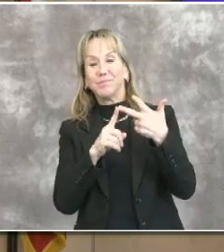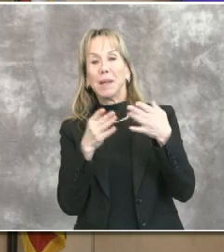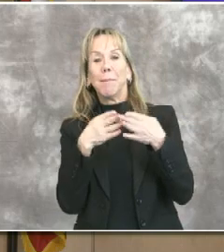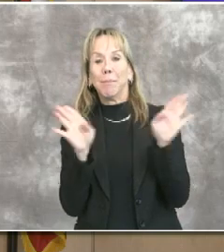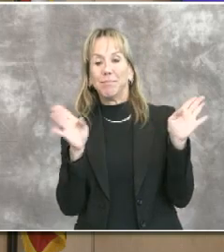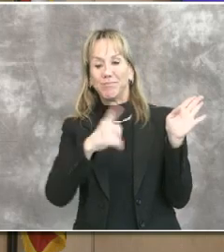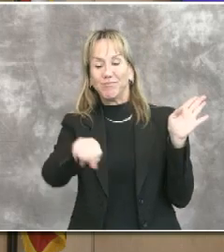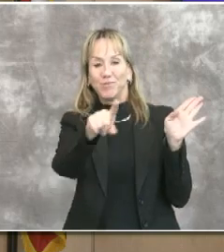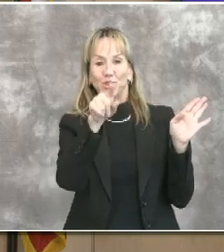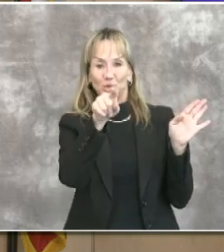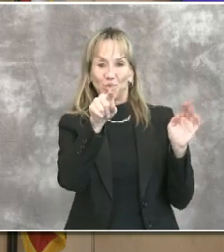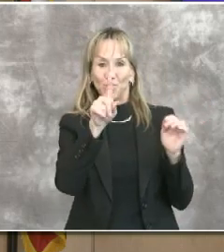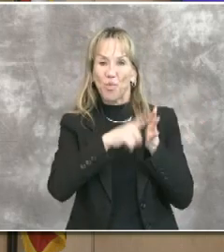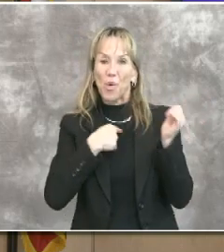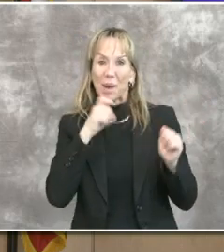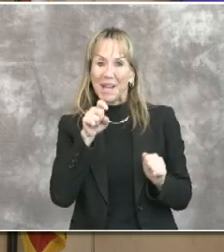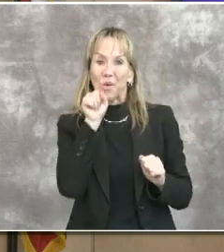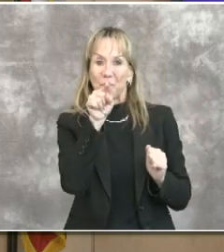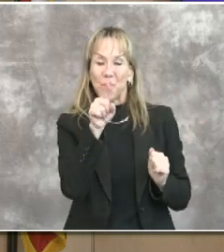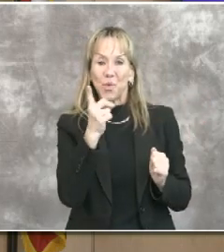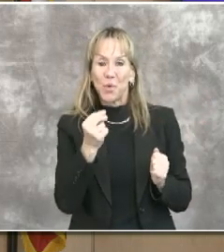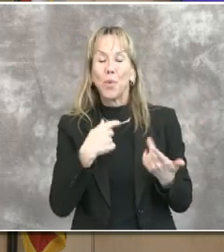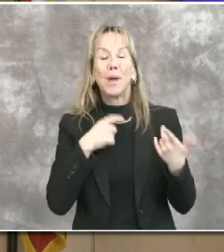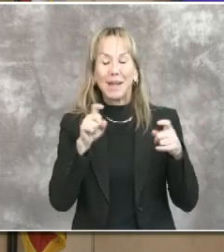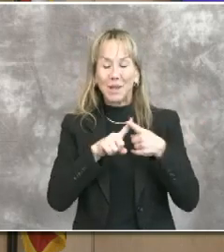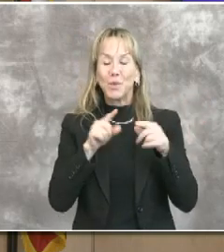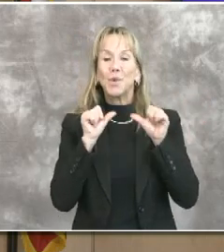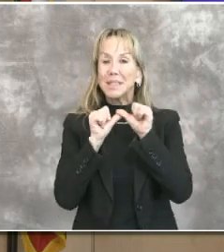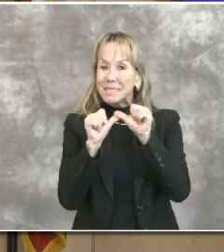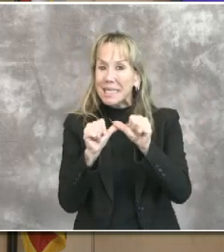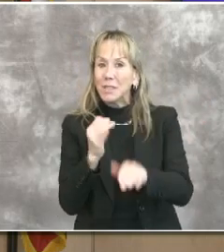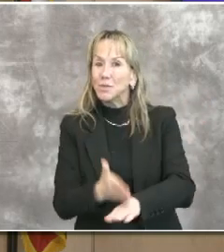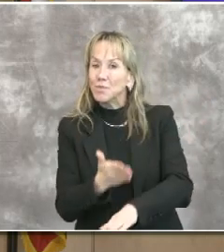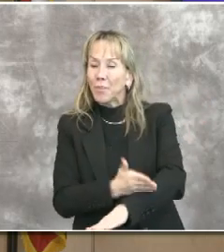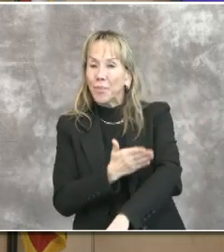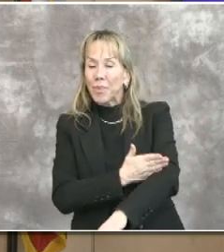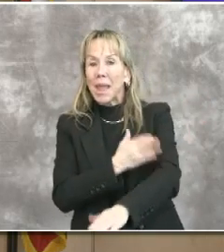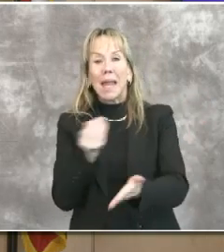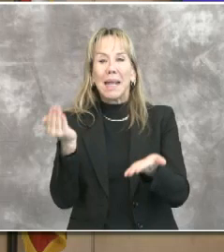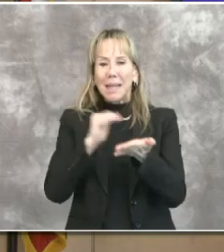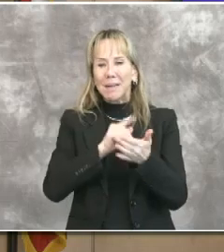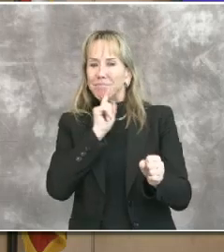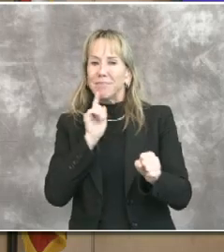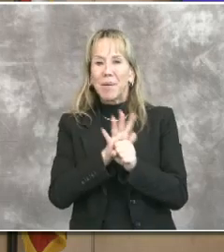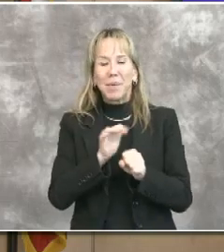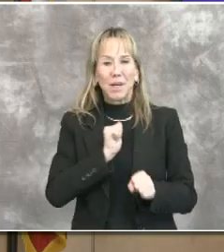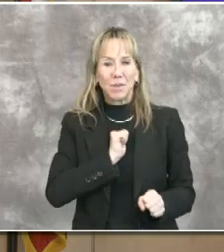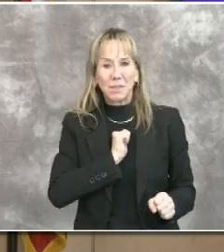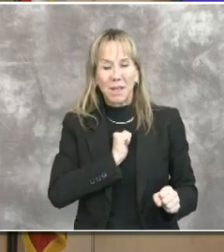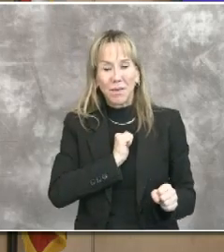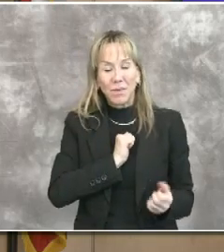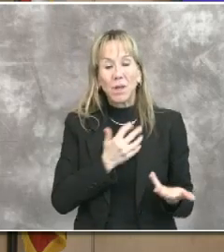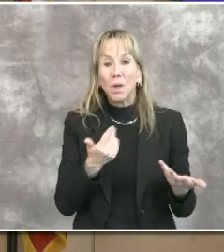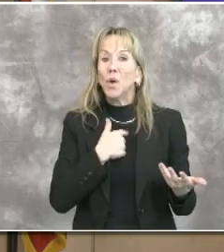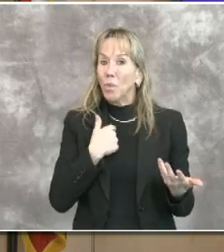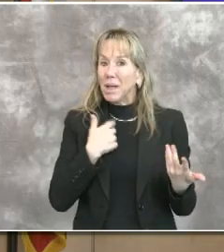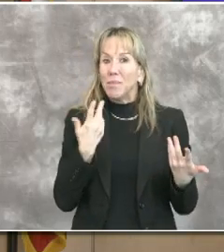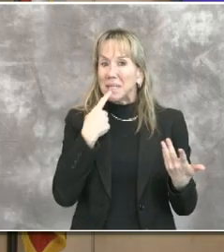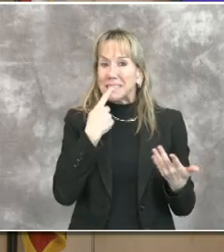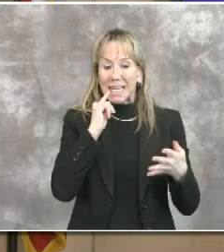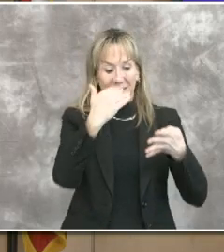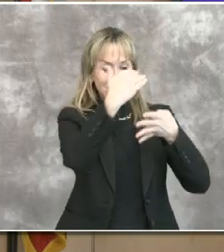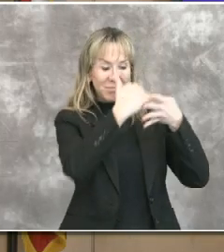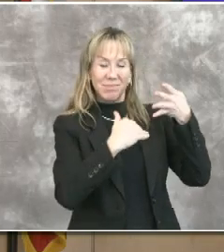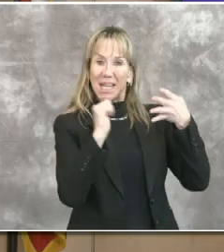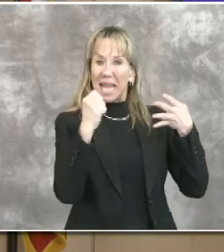out of this, we must not only continue the progress we've made, but we must recommit ourselves to it. We have consistently said that the month of